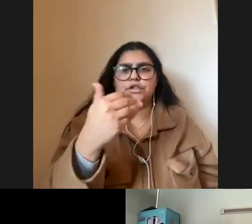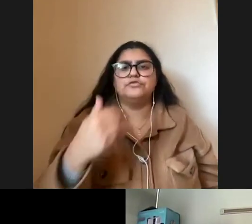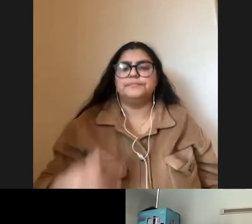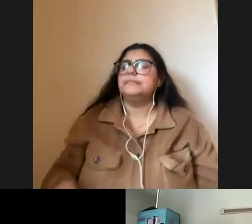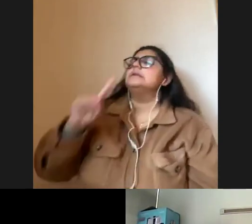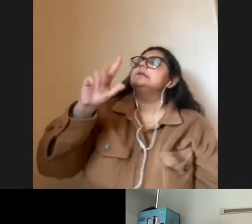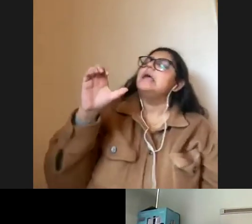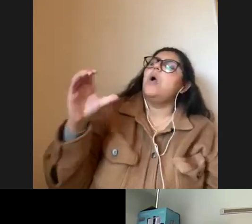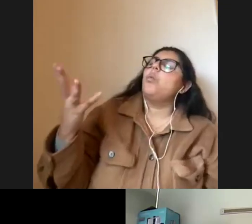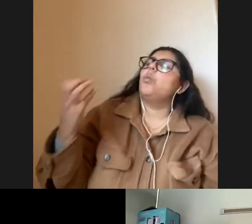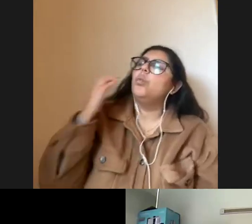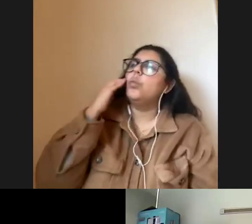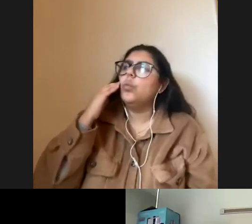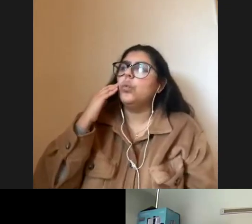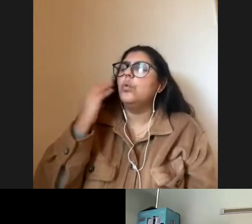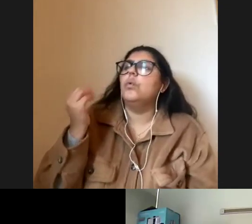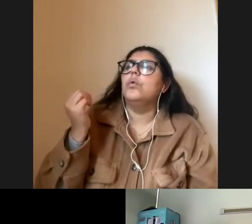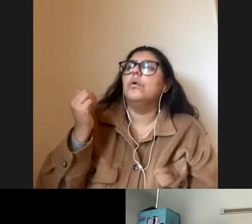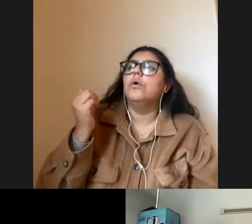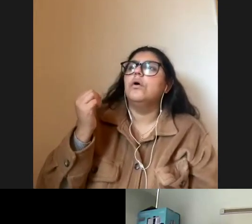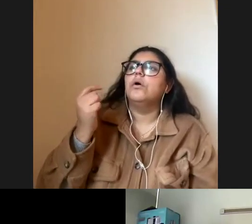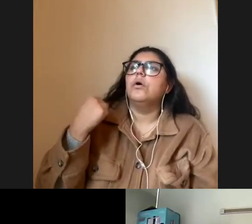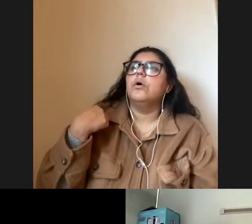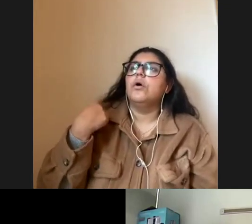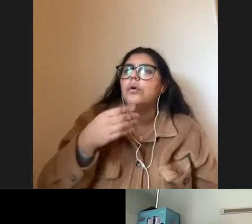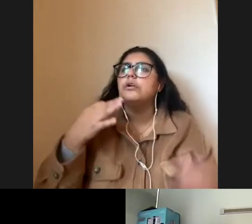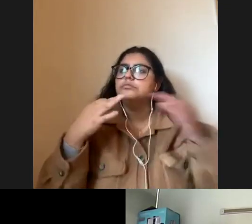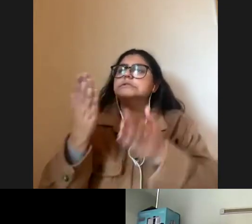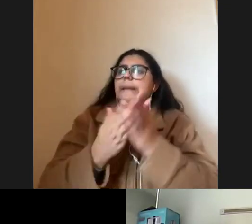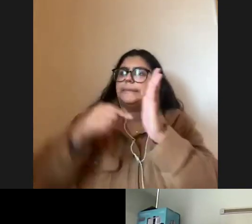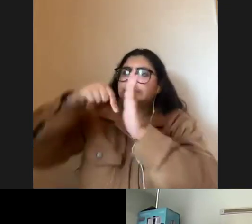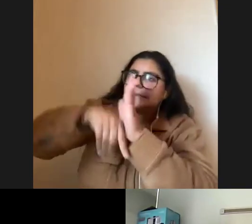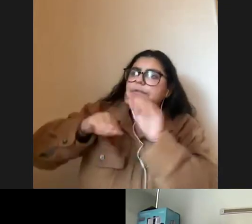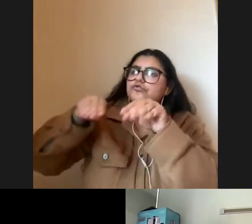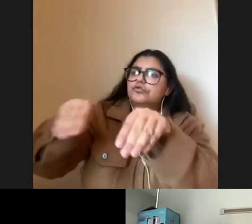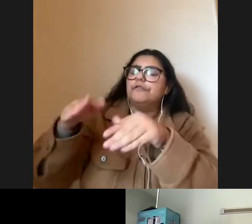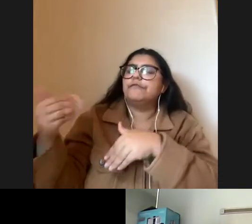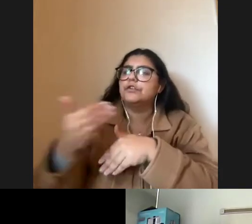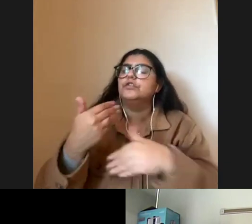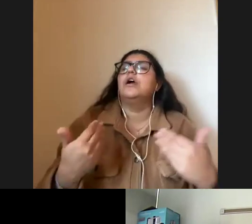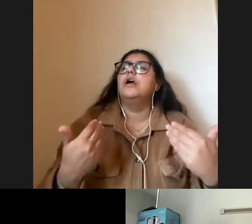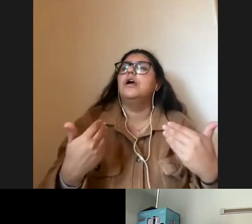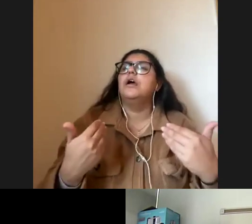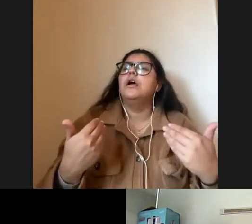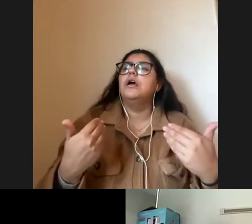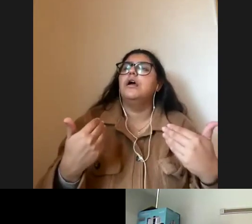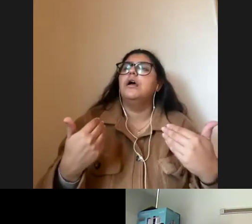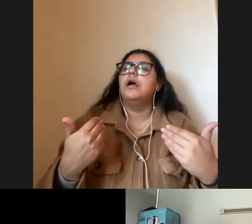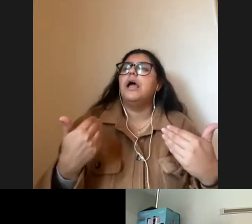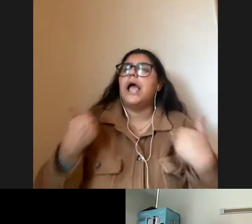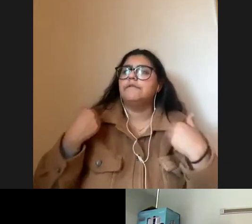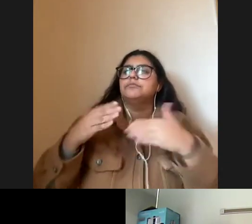to know, so we mentioned that some deep sea fish have kind of like bendy